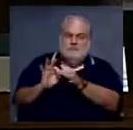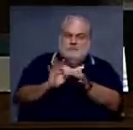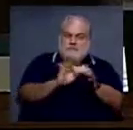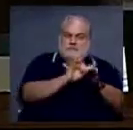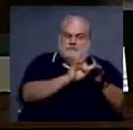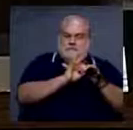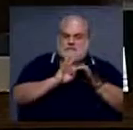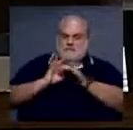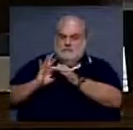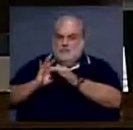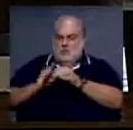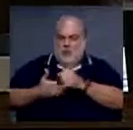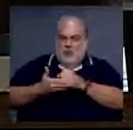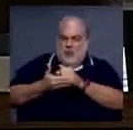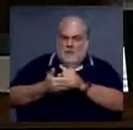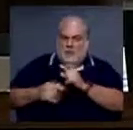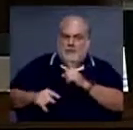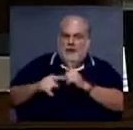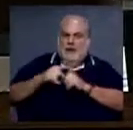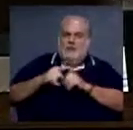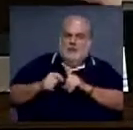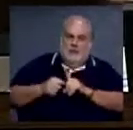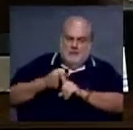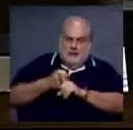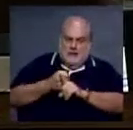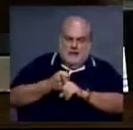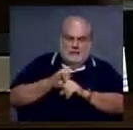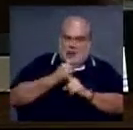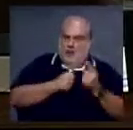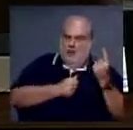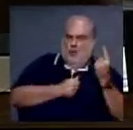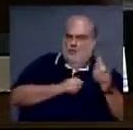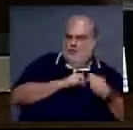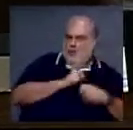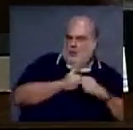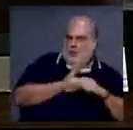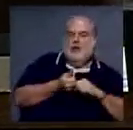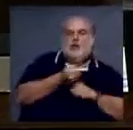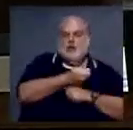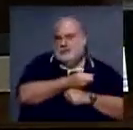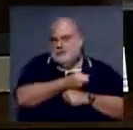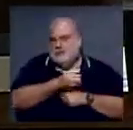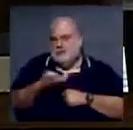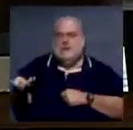to really attack this. It isn't one problem, it's multiple problems. And so,